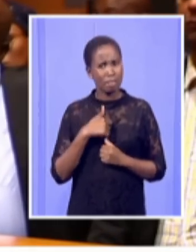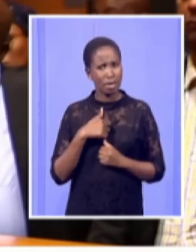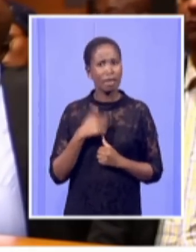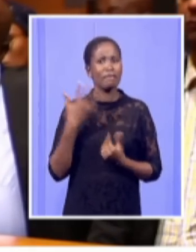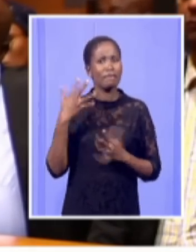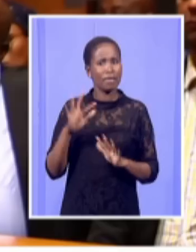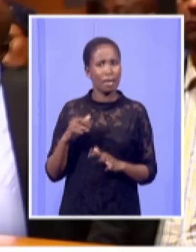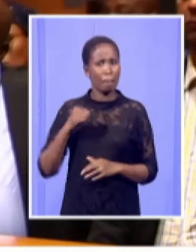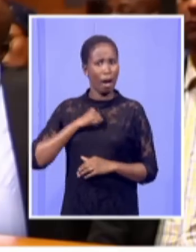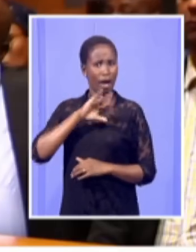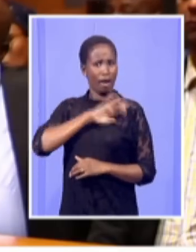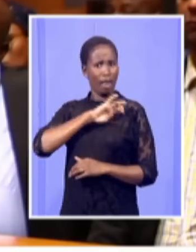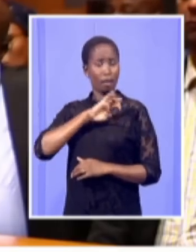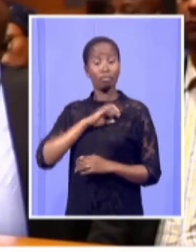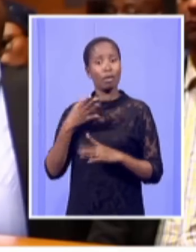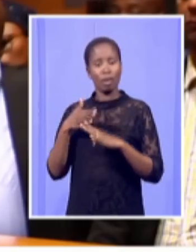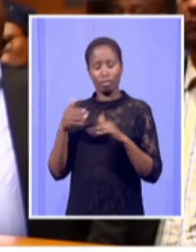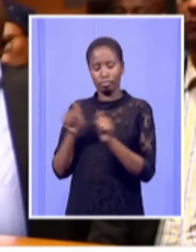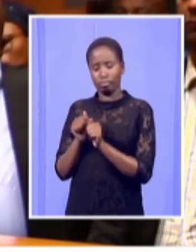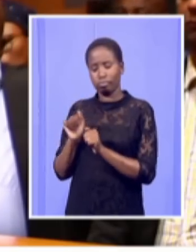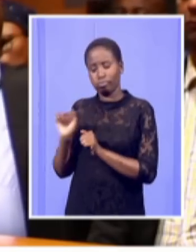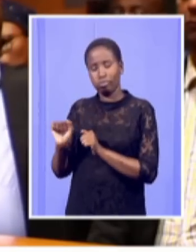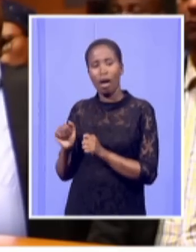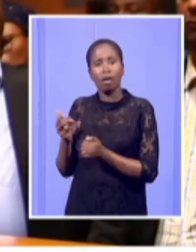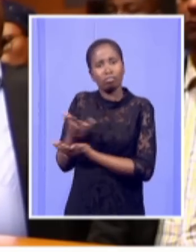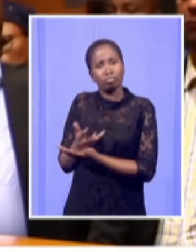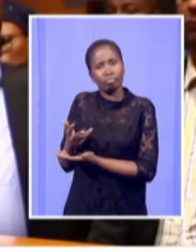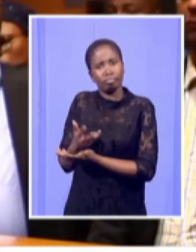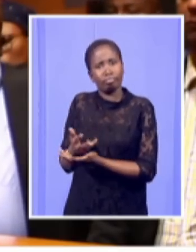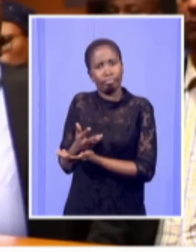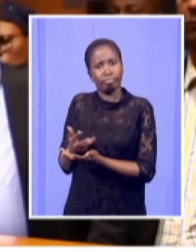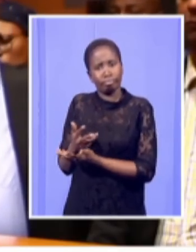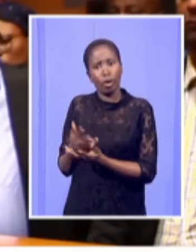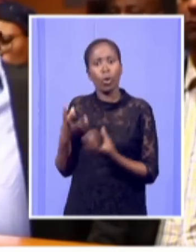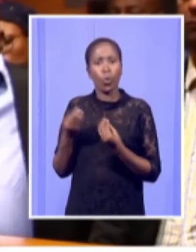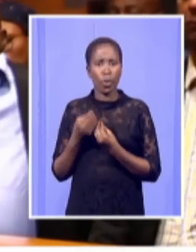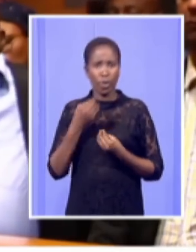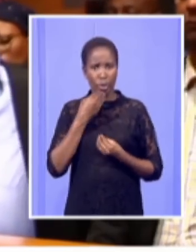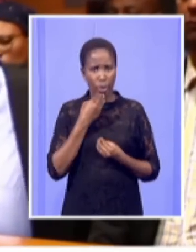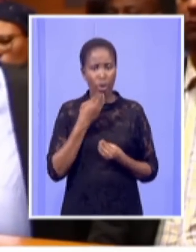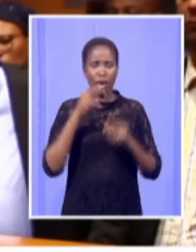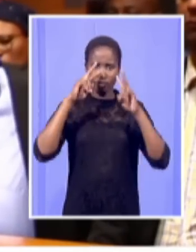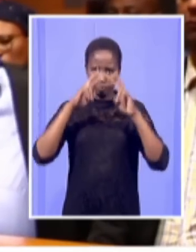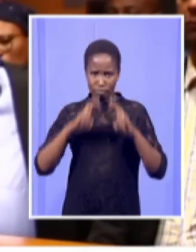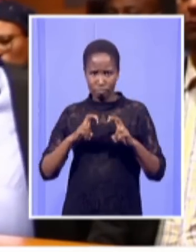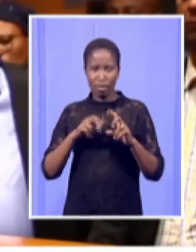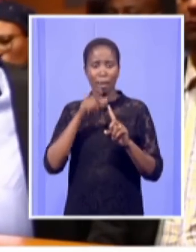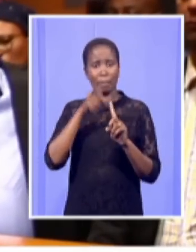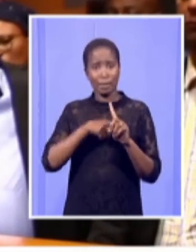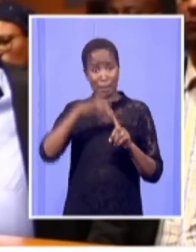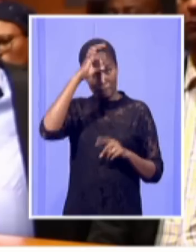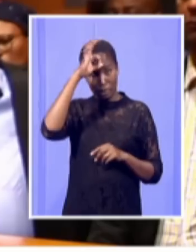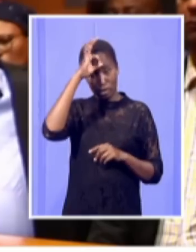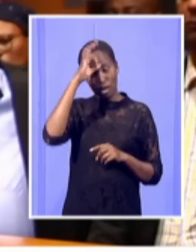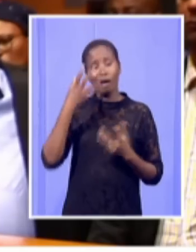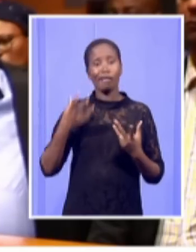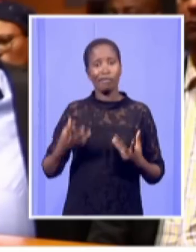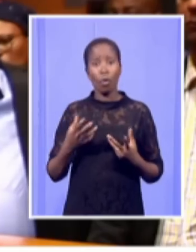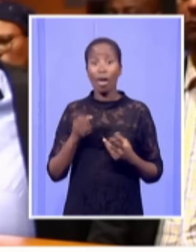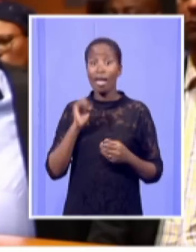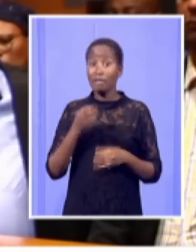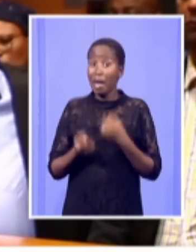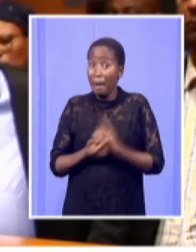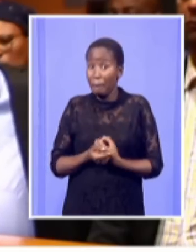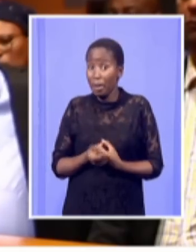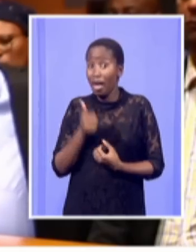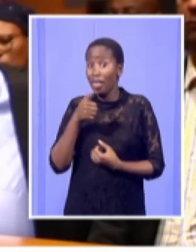discussions with my learned friend for the prosecution as well as the investigating officer with regard to potential future overseas